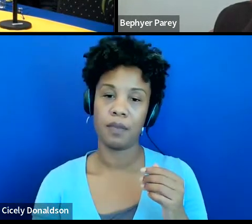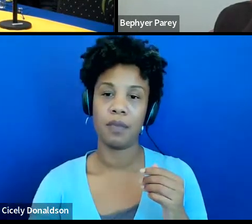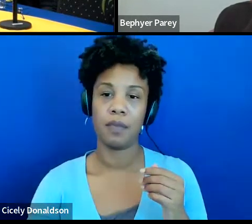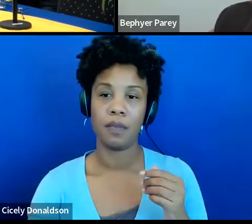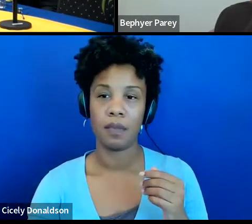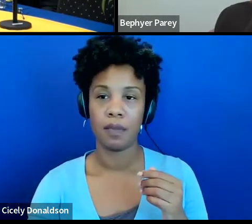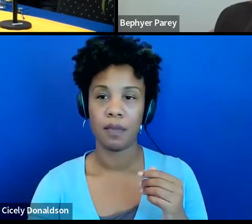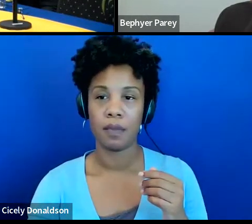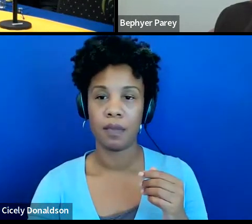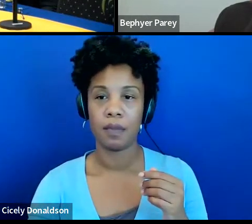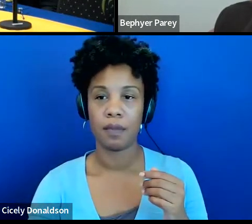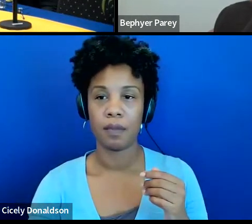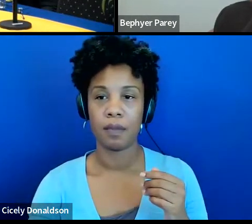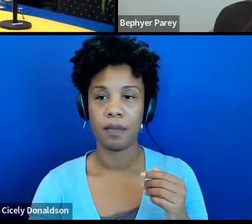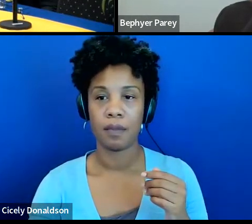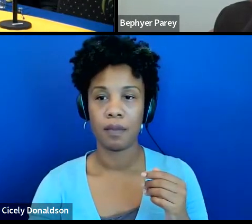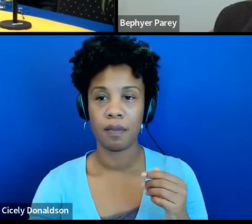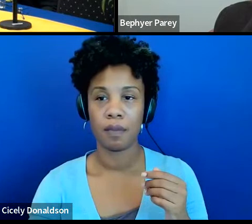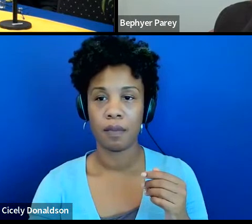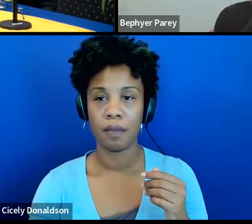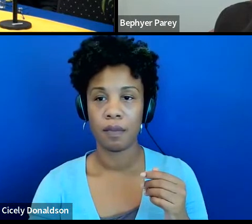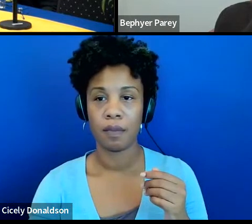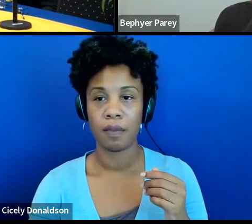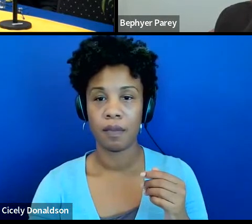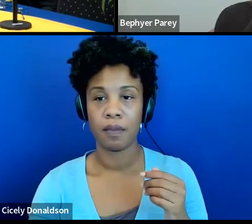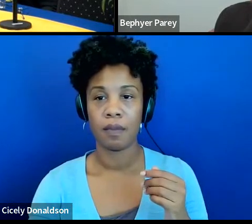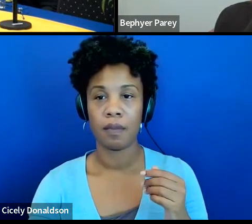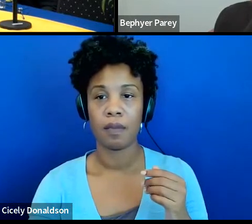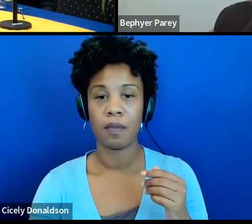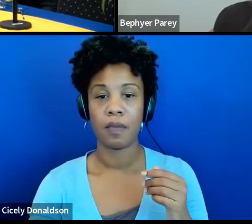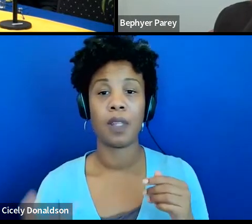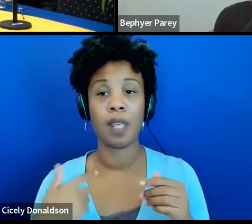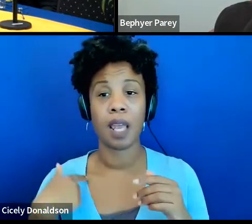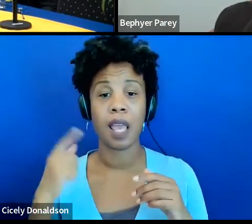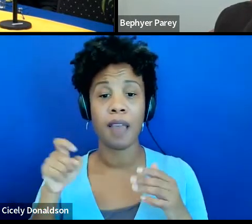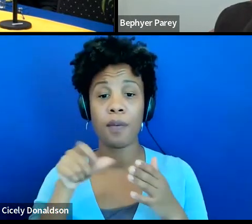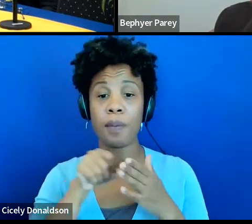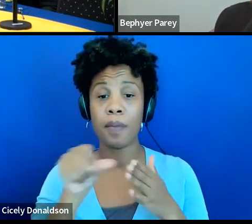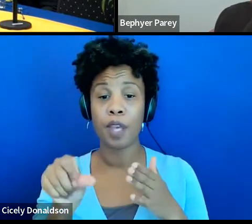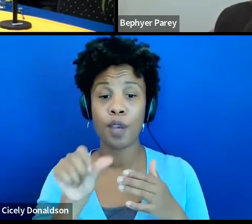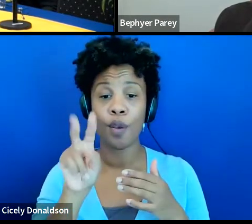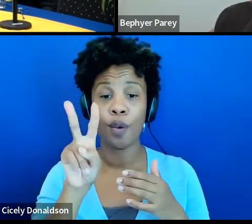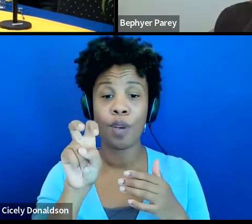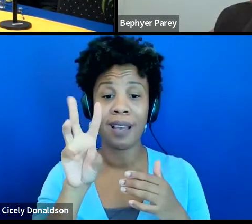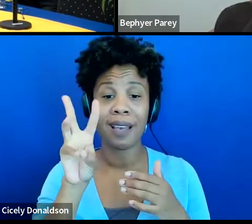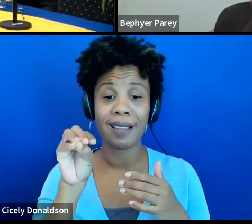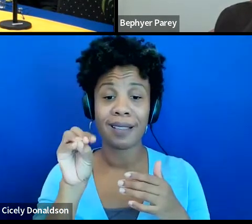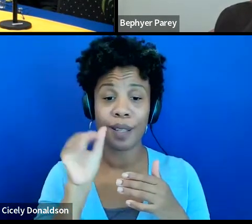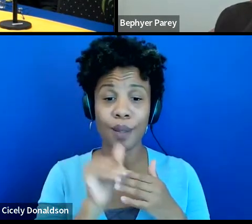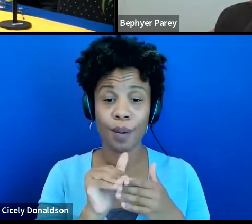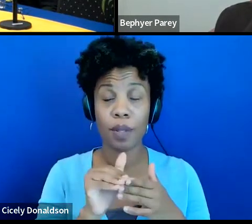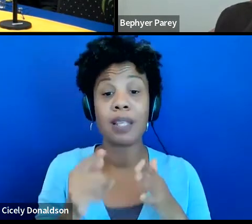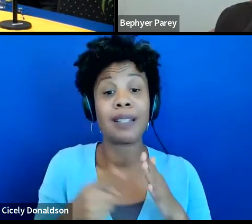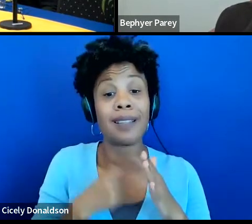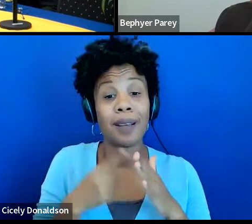at least $260,000 on hand. Even if it's a little less, it's not much